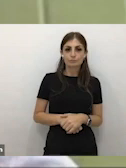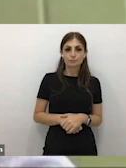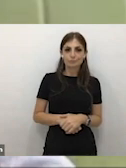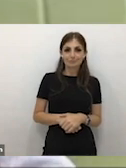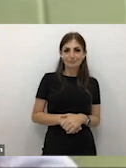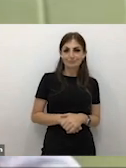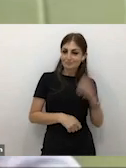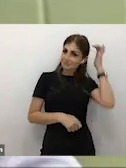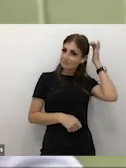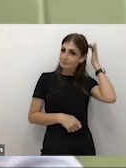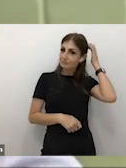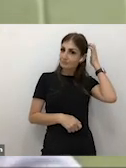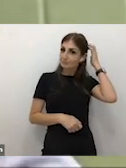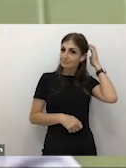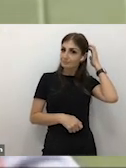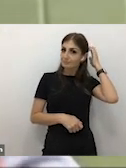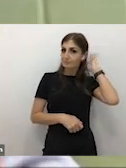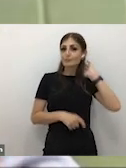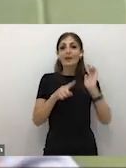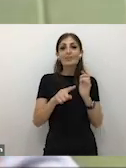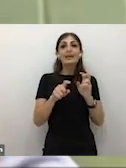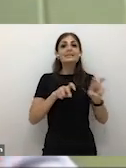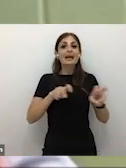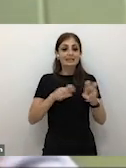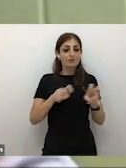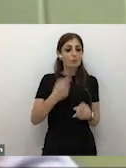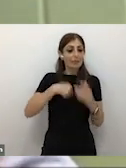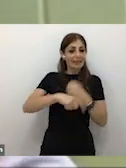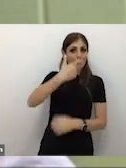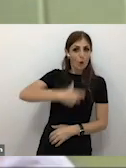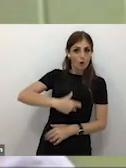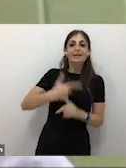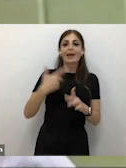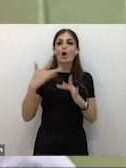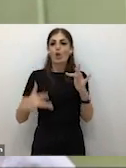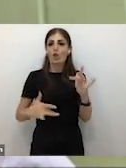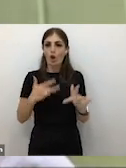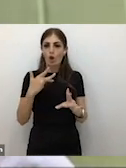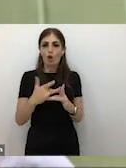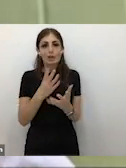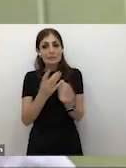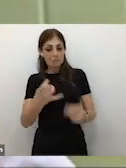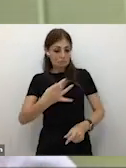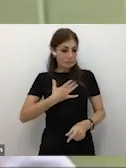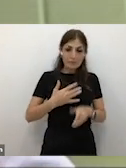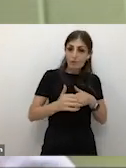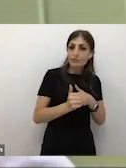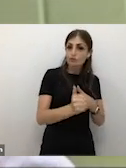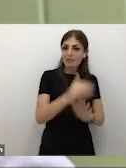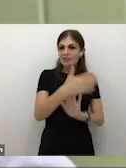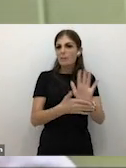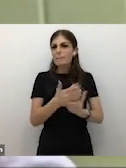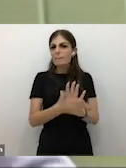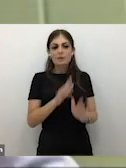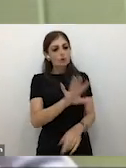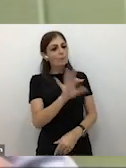These activities that we do in the program will be both in person and online. Some of them are self-directed, where you choose what you want to